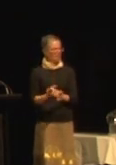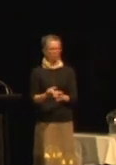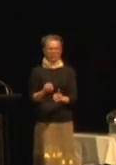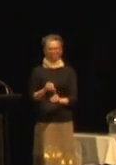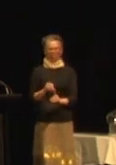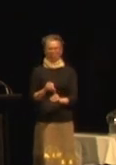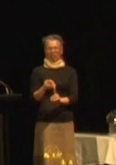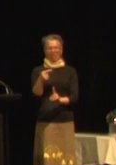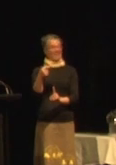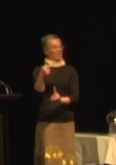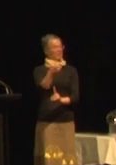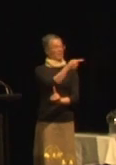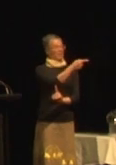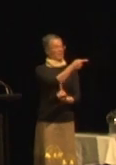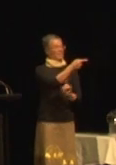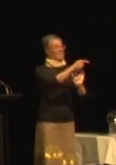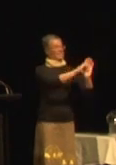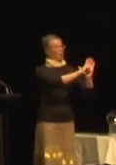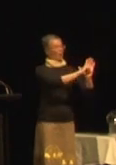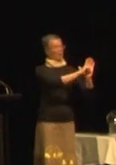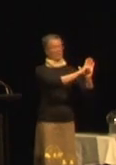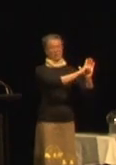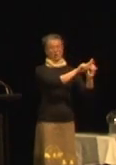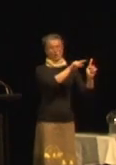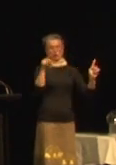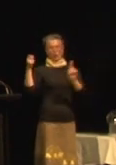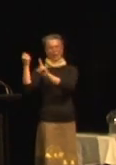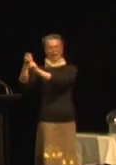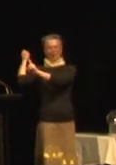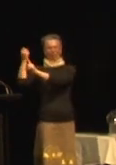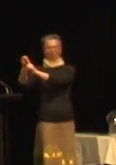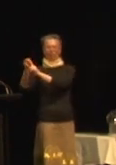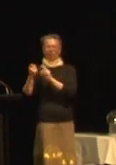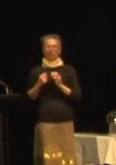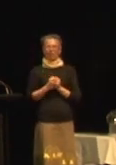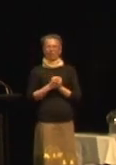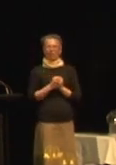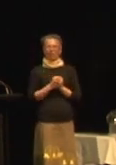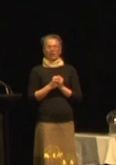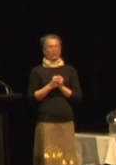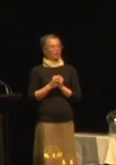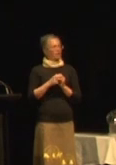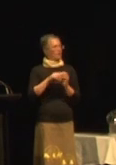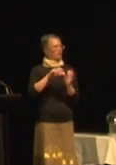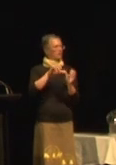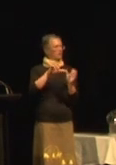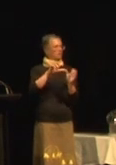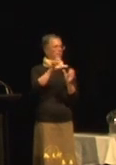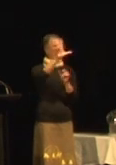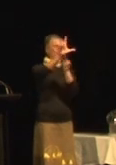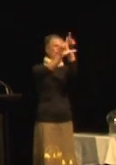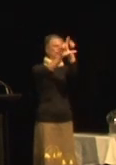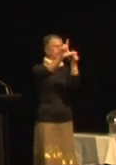Symbolic outcomes to impactful outcomes. Top left corner is the